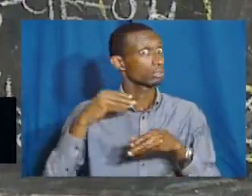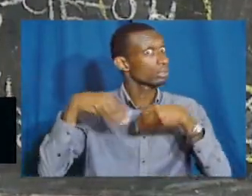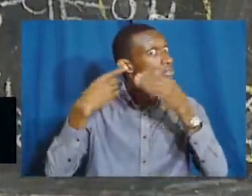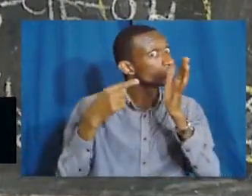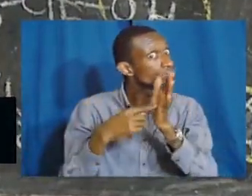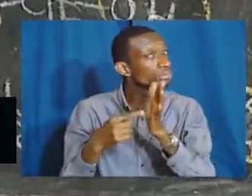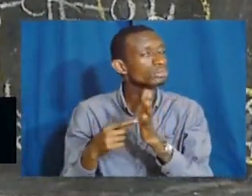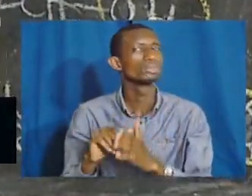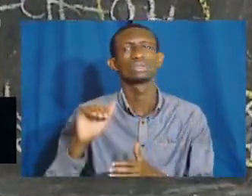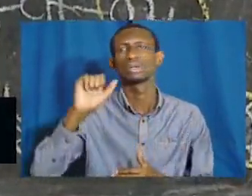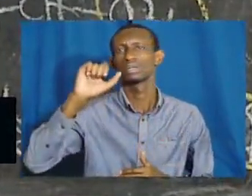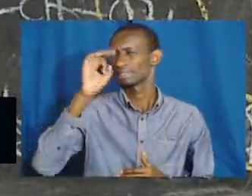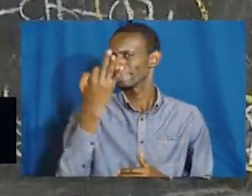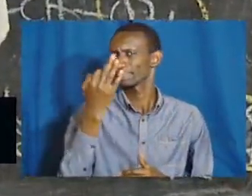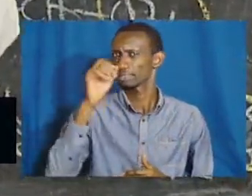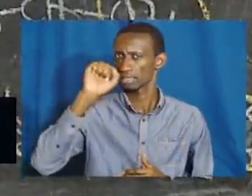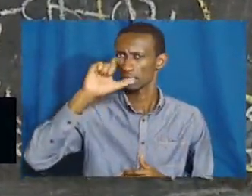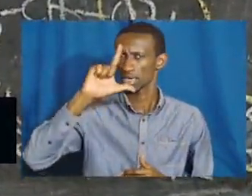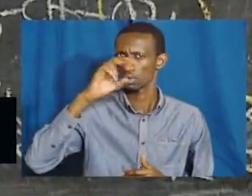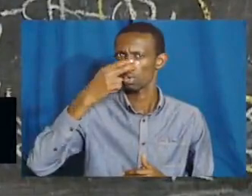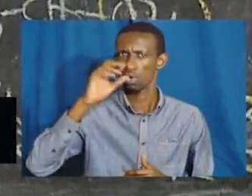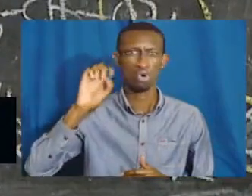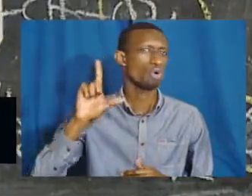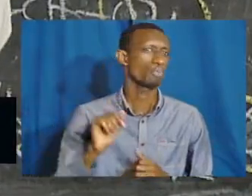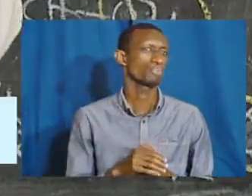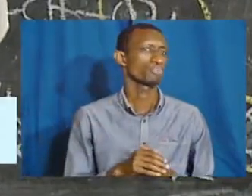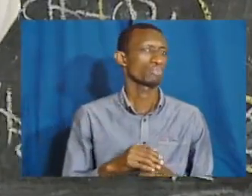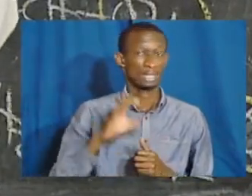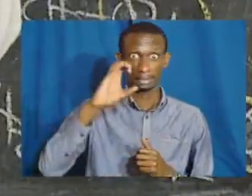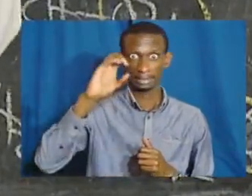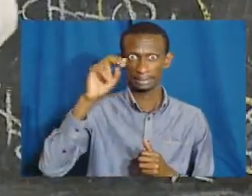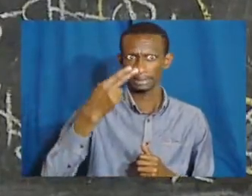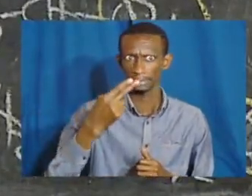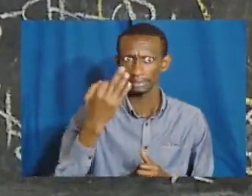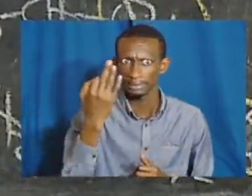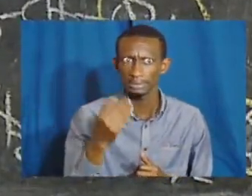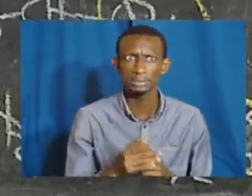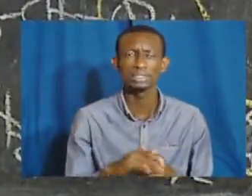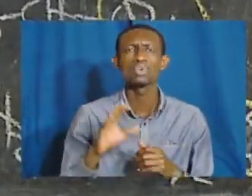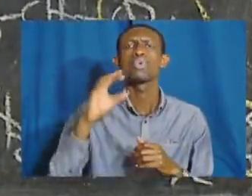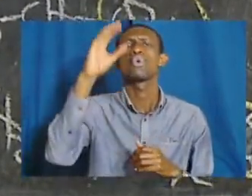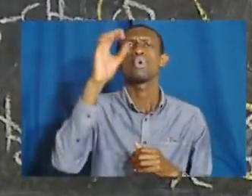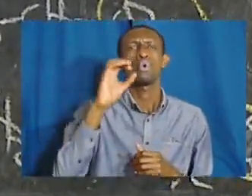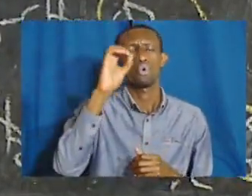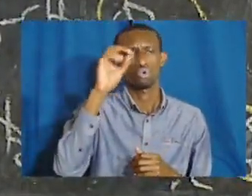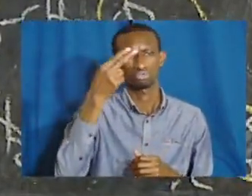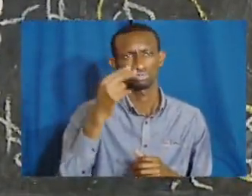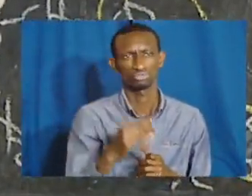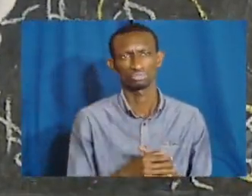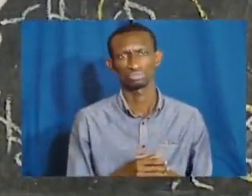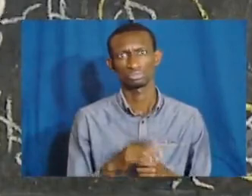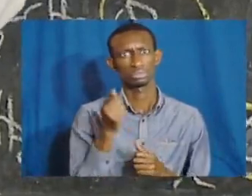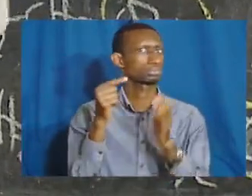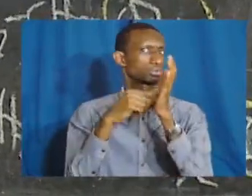tertiary alcohols, CH3, and then you have the OH. This is an example of the